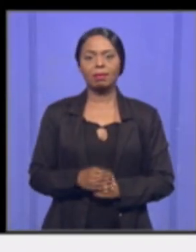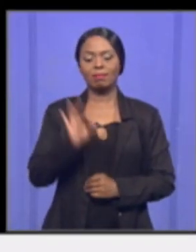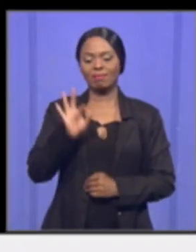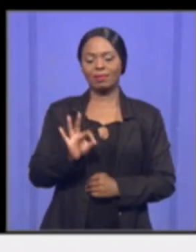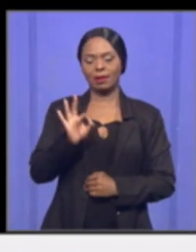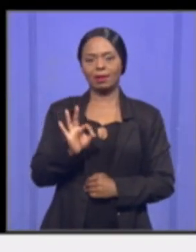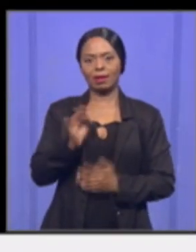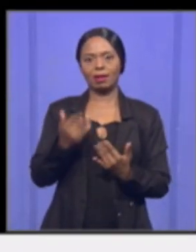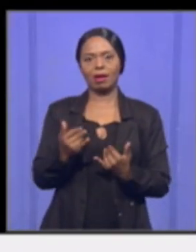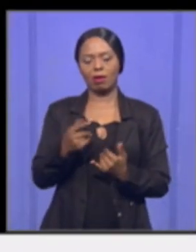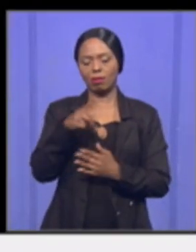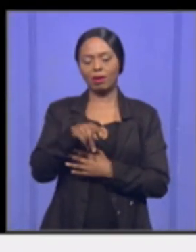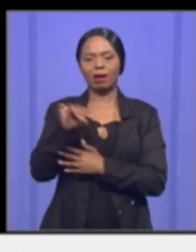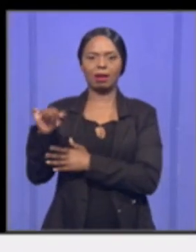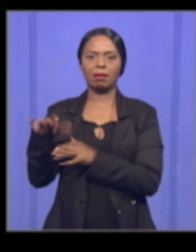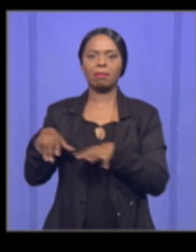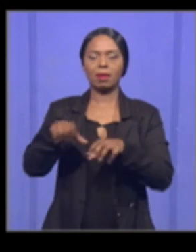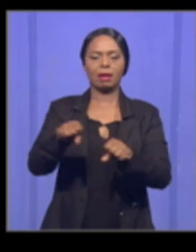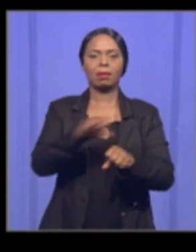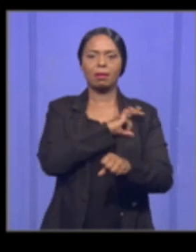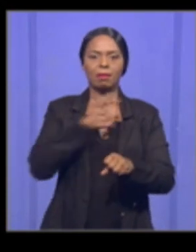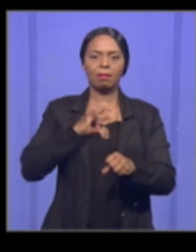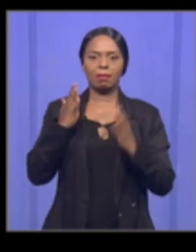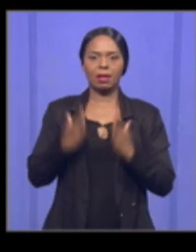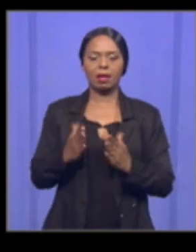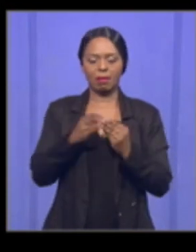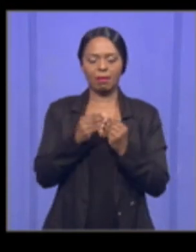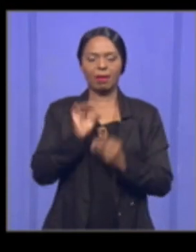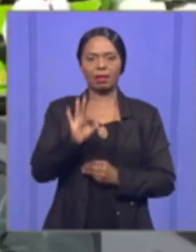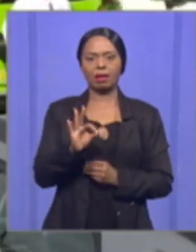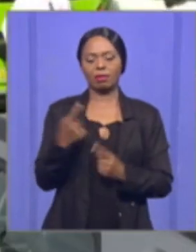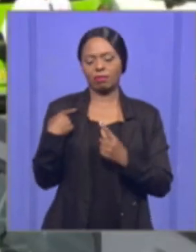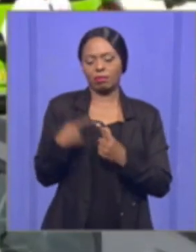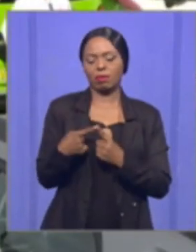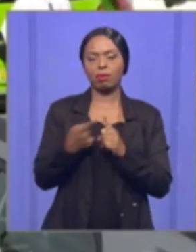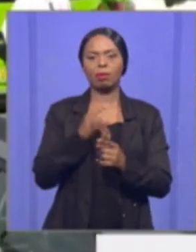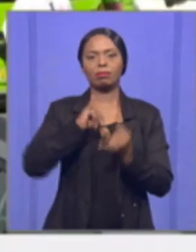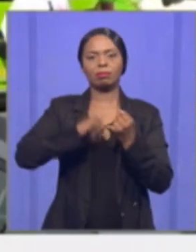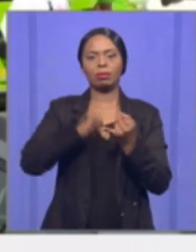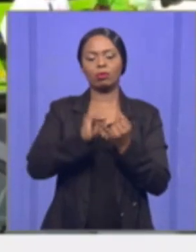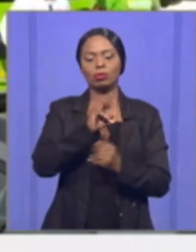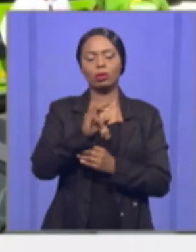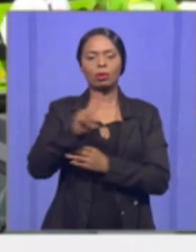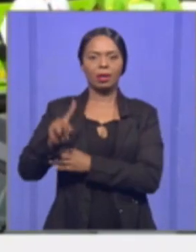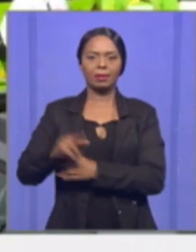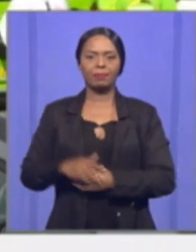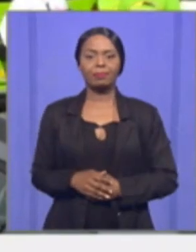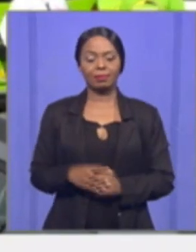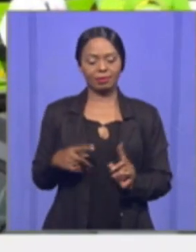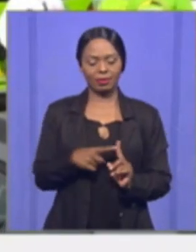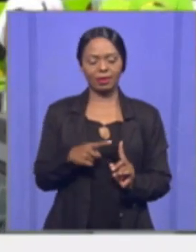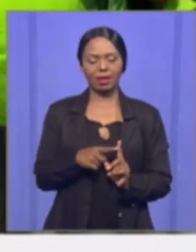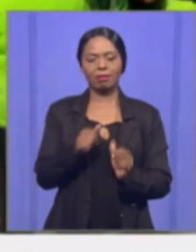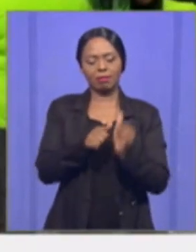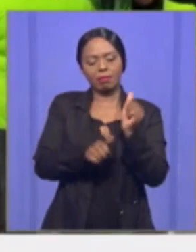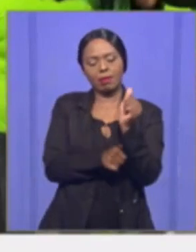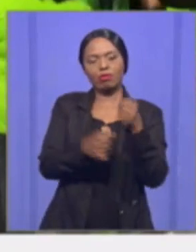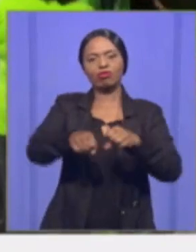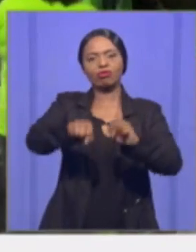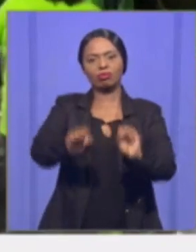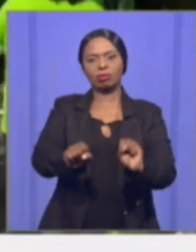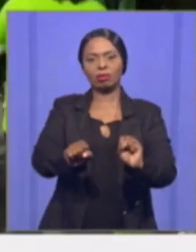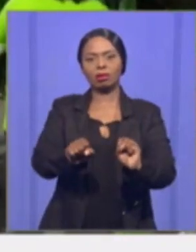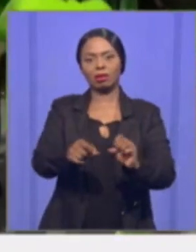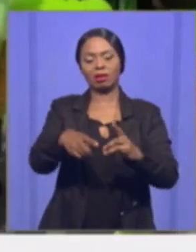Patriotic Alliance go tsaya manno a bomeiyara fa e sale ka Ngwanatsele wa 2021. Sauls ke motlatsa modulasetilo wa Leloko